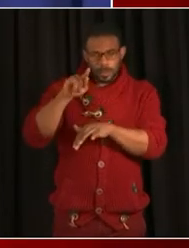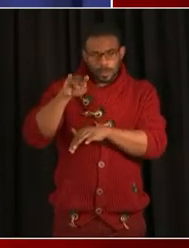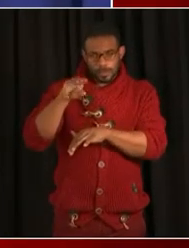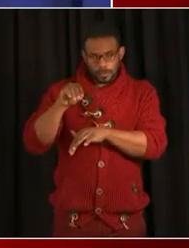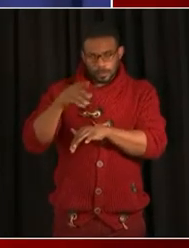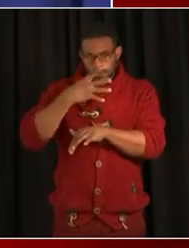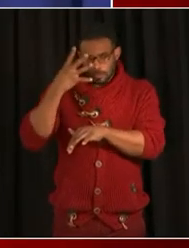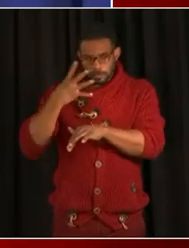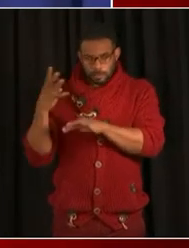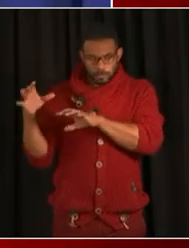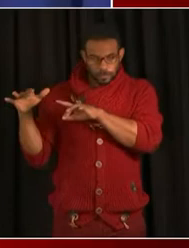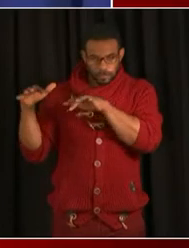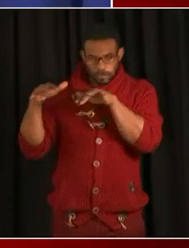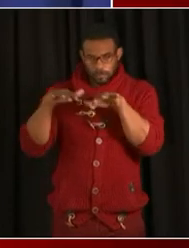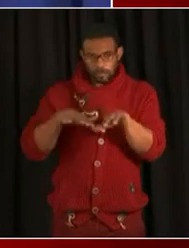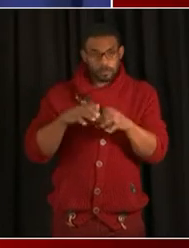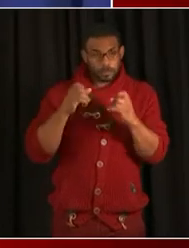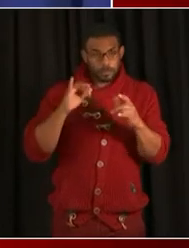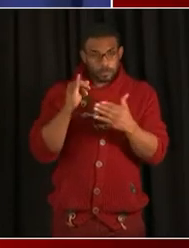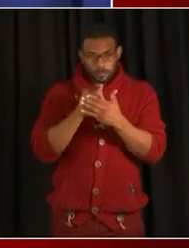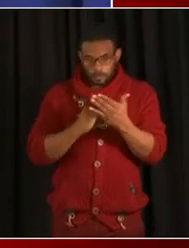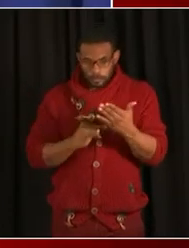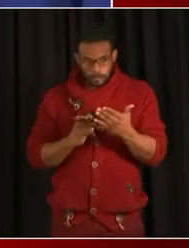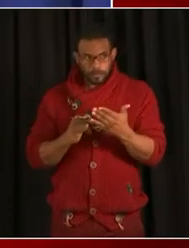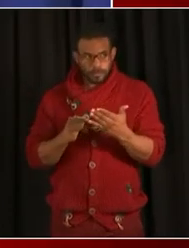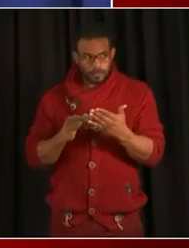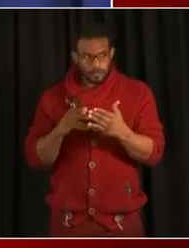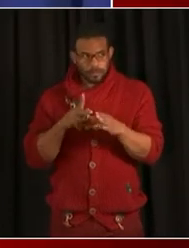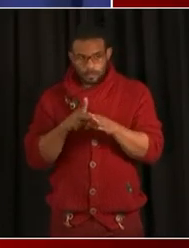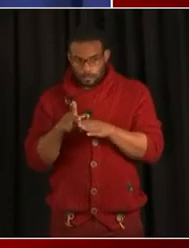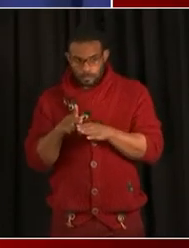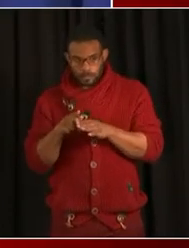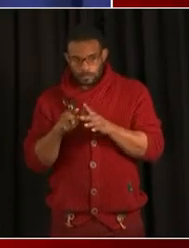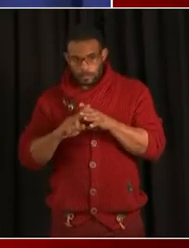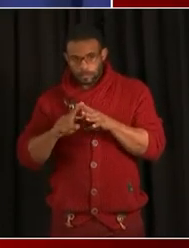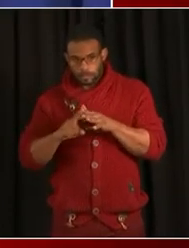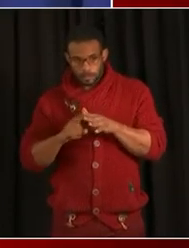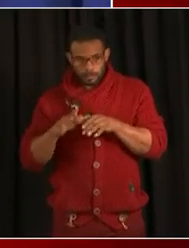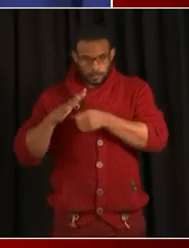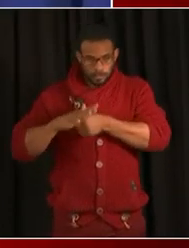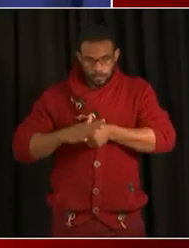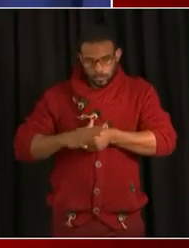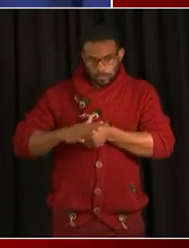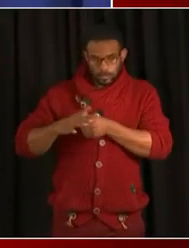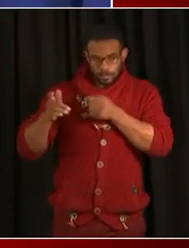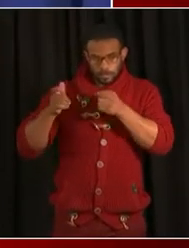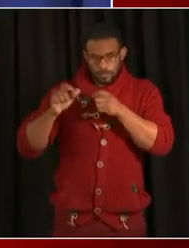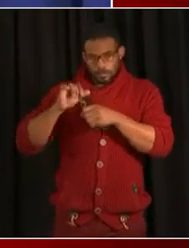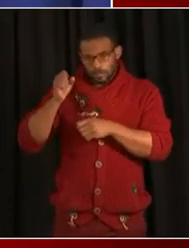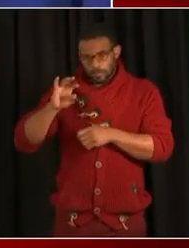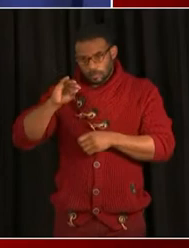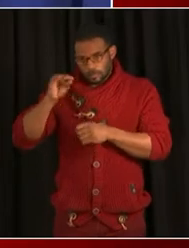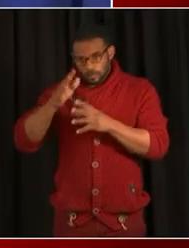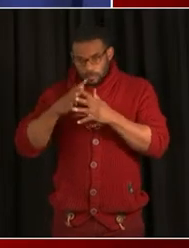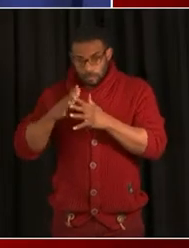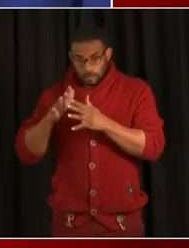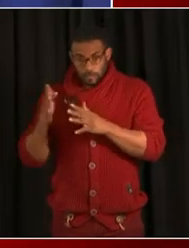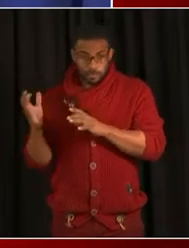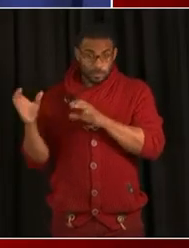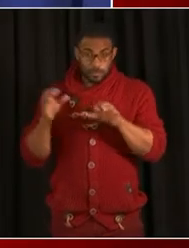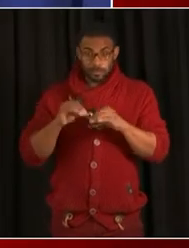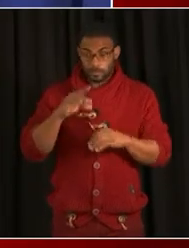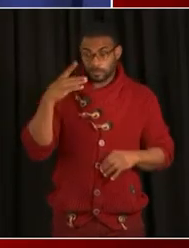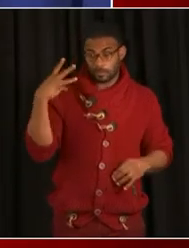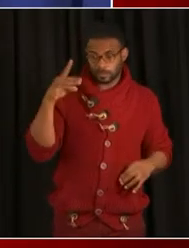Latino immigration. A lot of artists and professionals were fleeing repressive regimes in South America, and they ended up